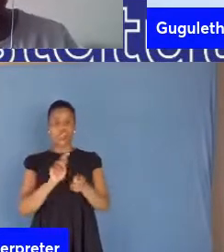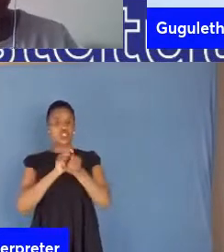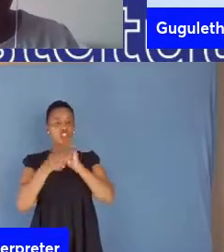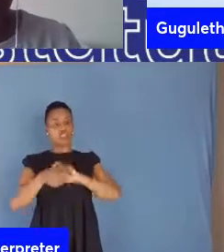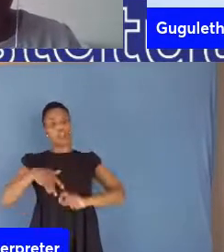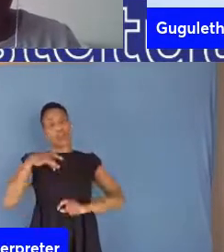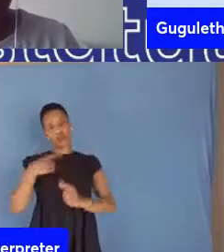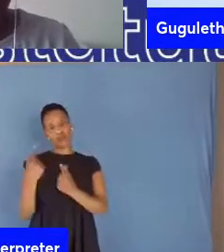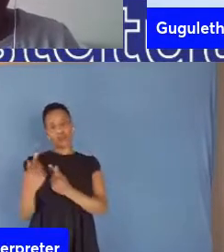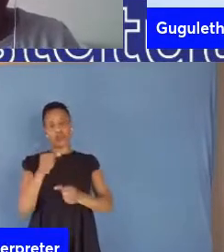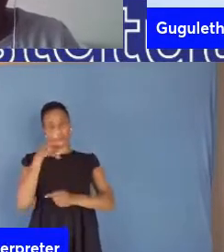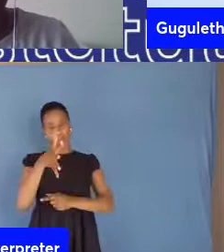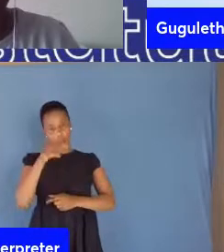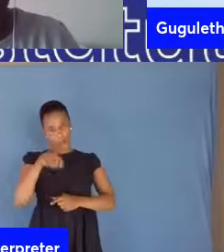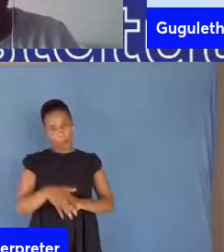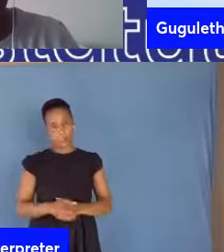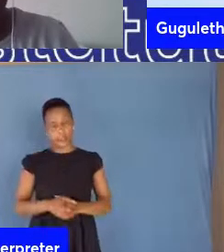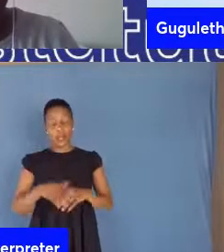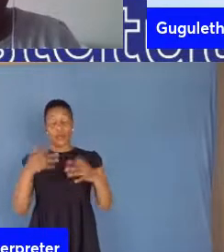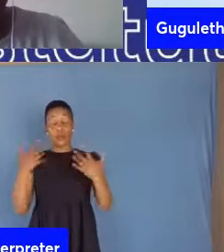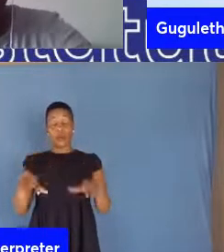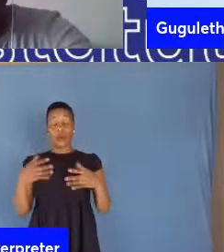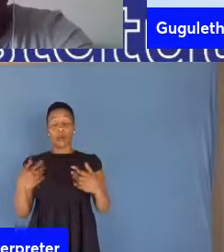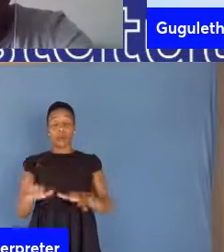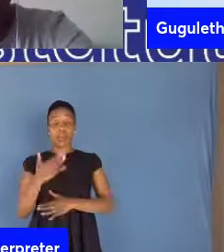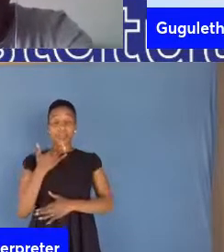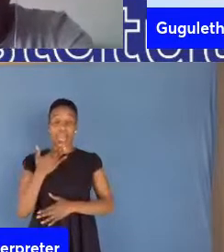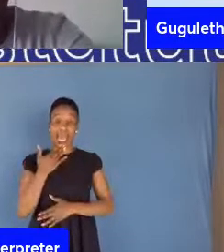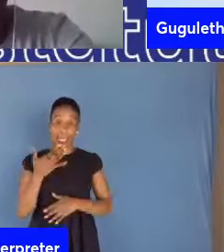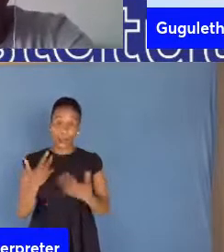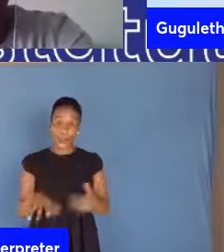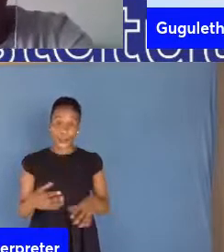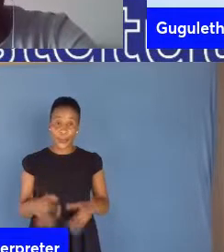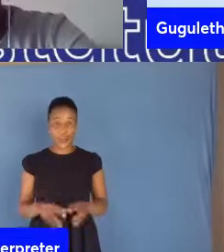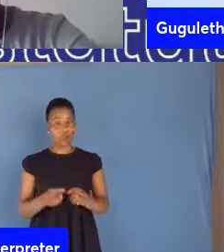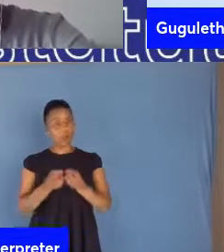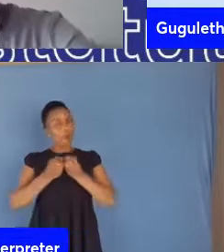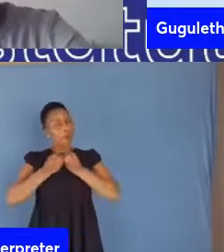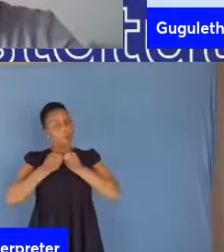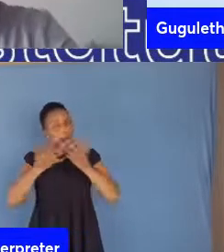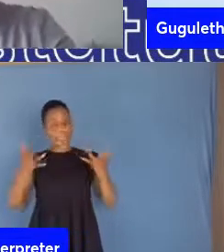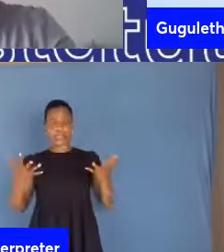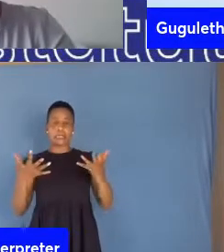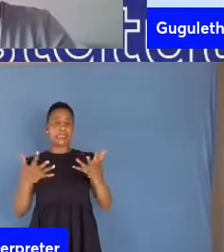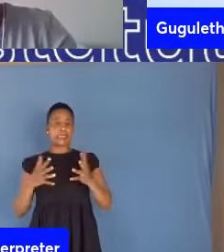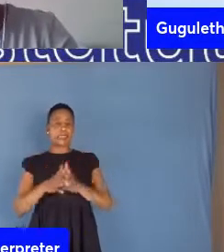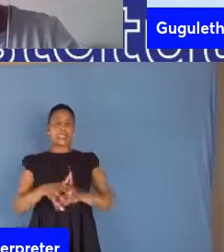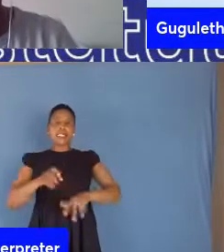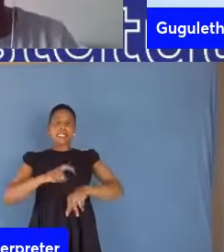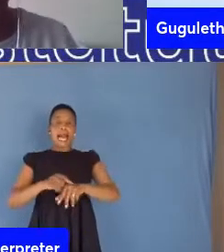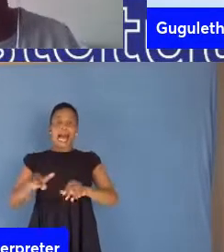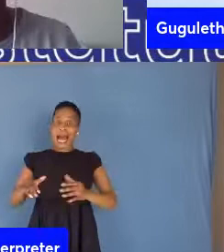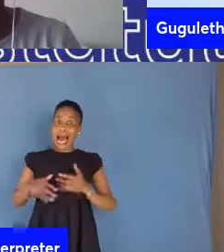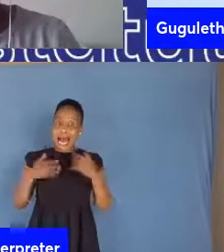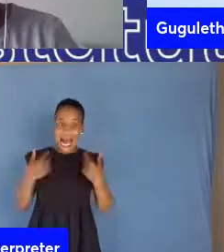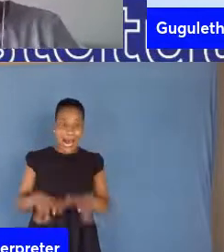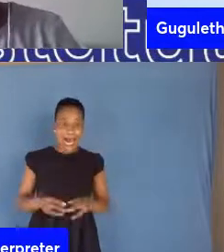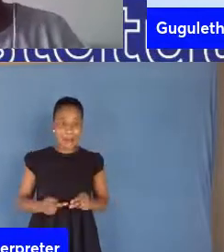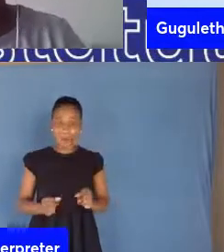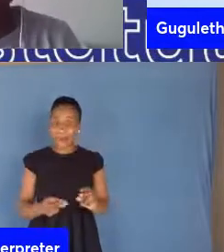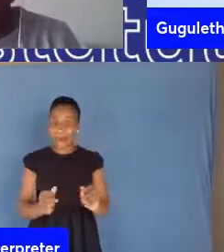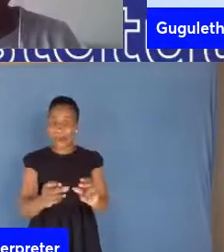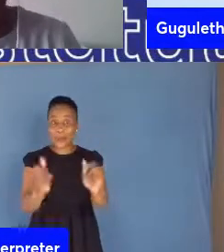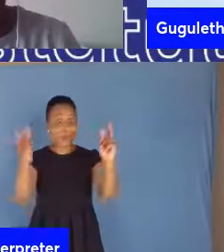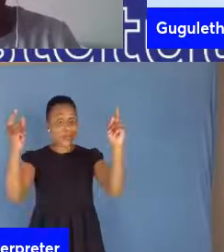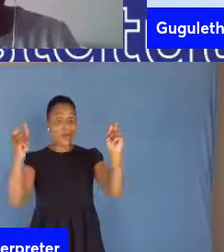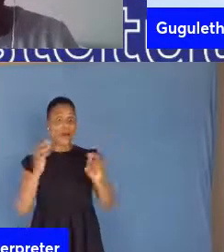Sure. Thank you so much. Time flies and we had